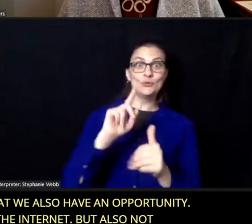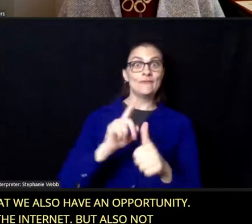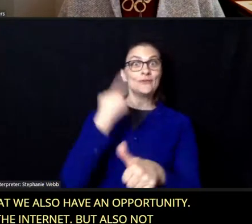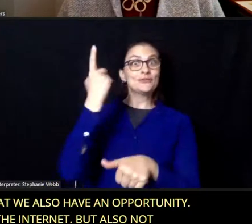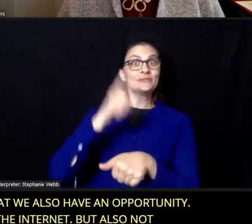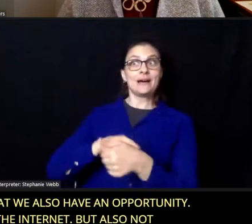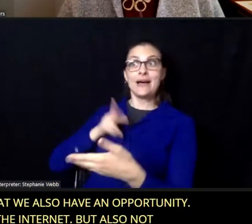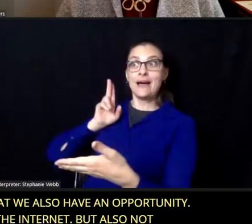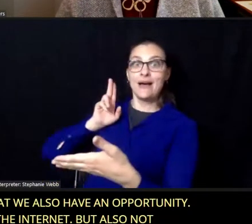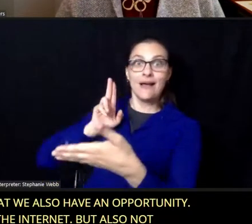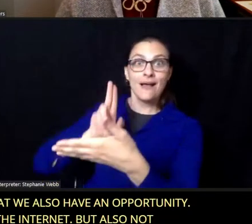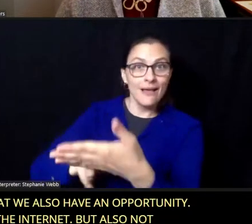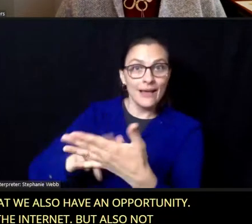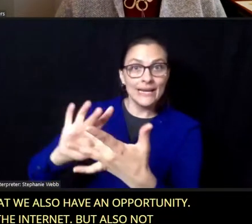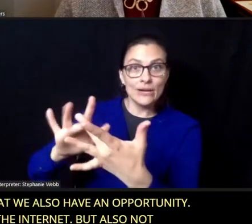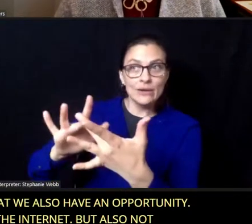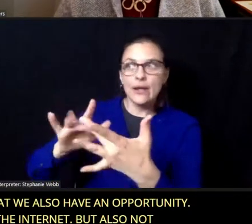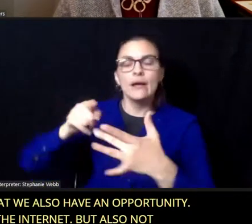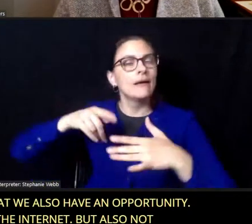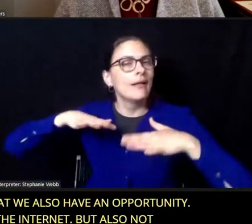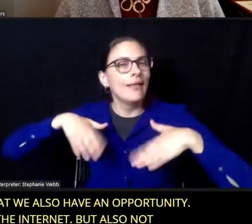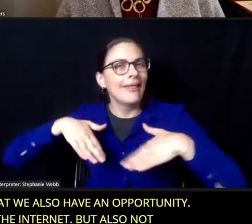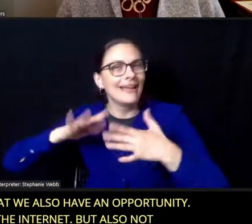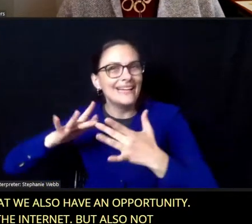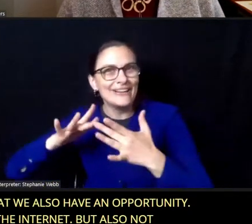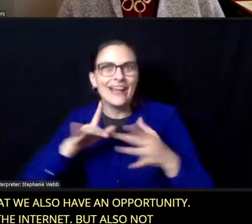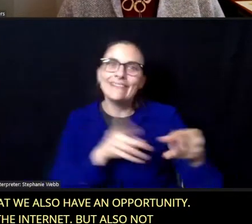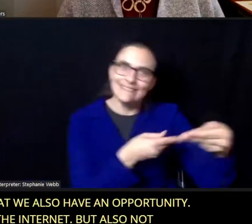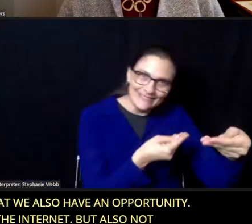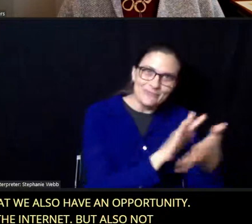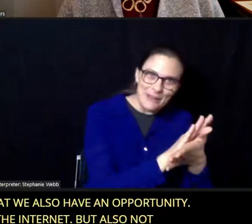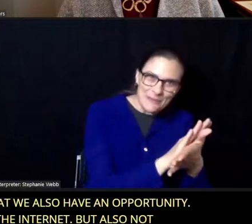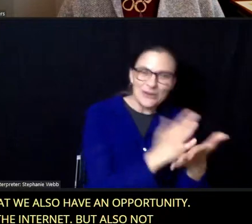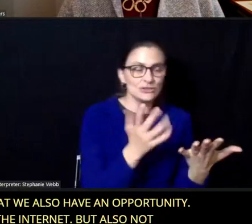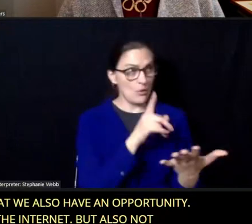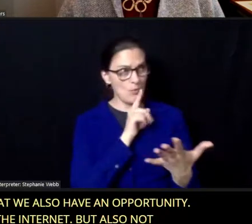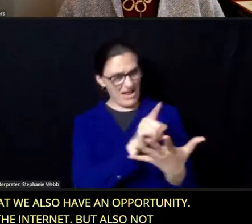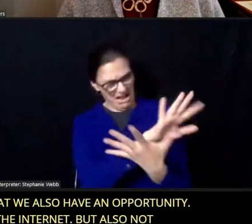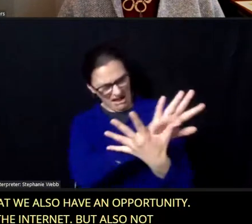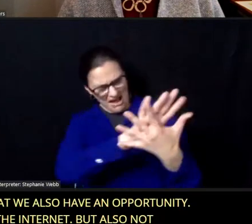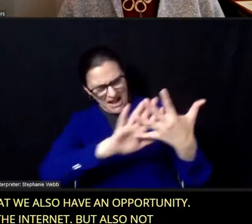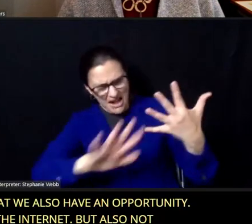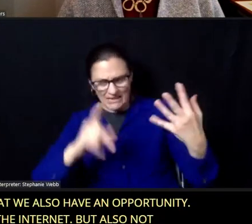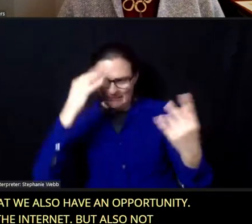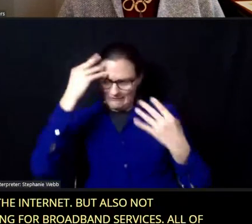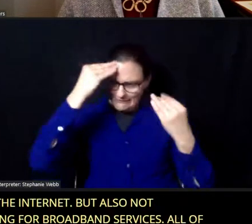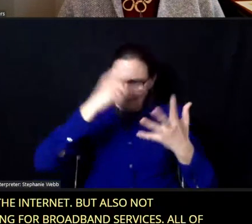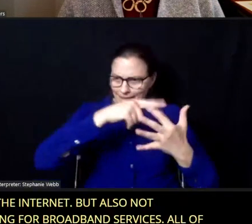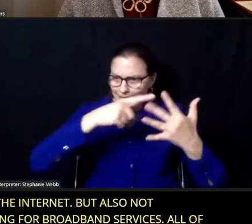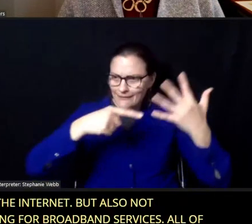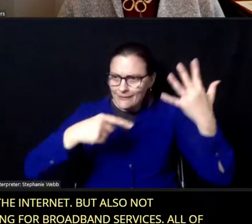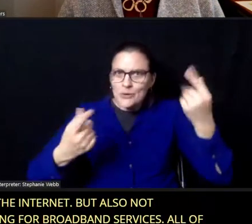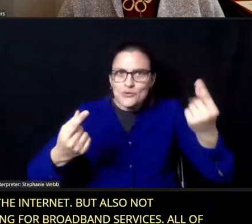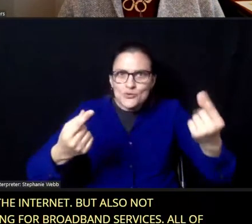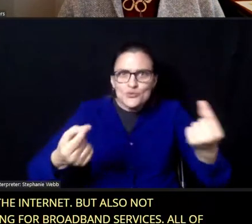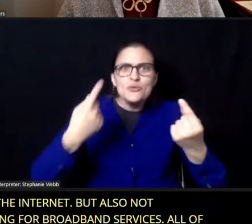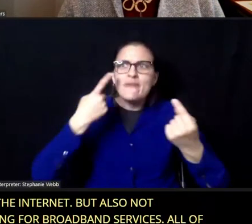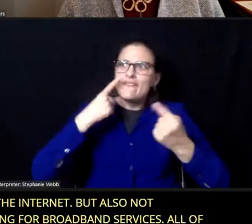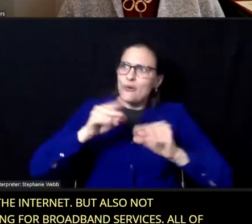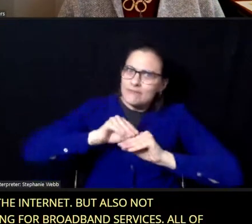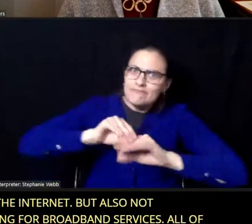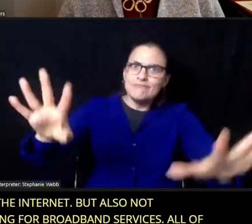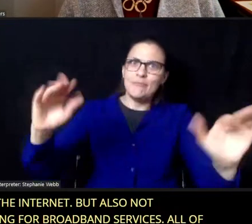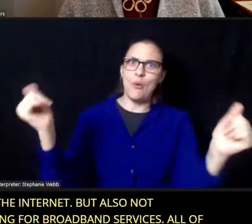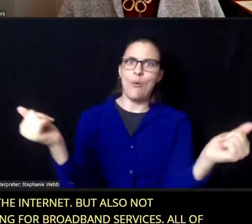of these things filtered together, we're trying to meet the needs of consumers, but also broadband service providers have a voice